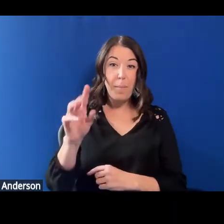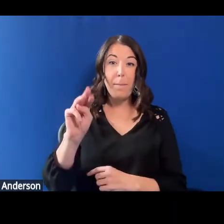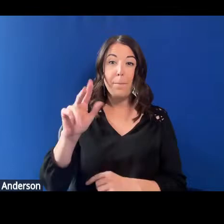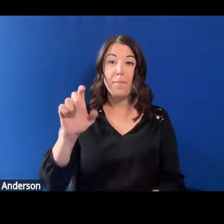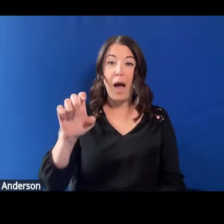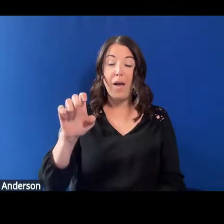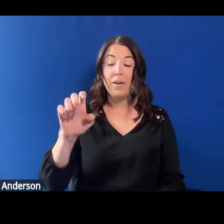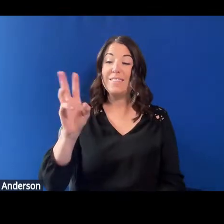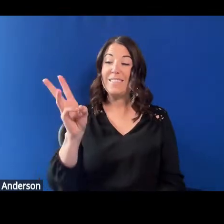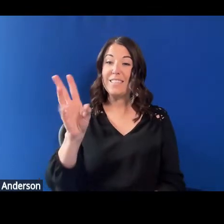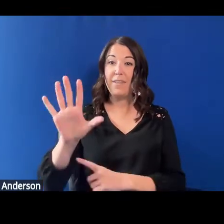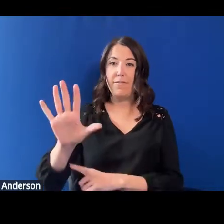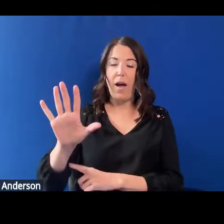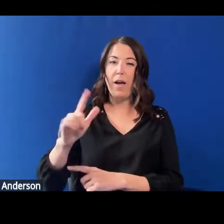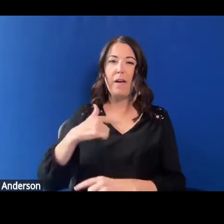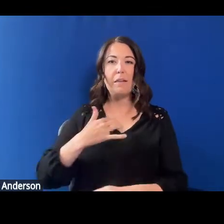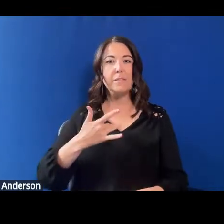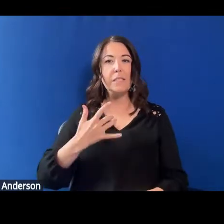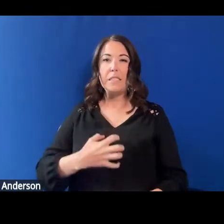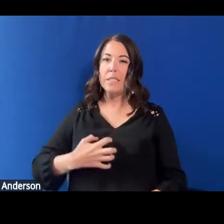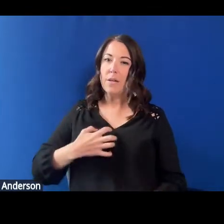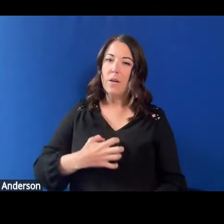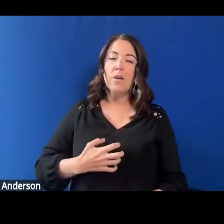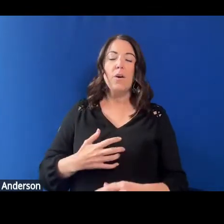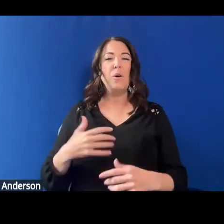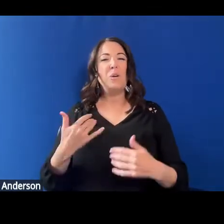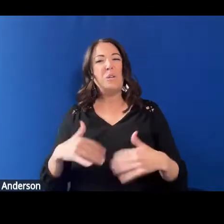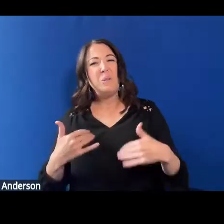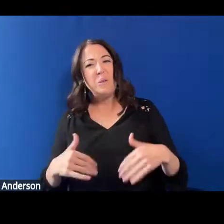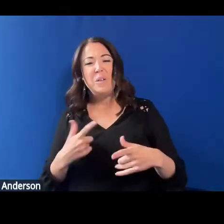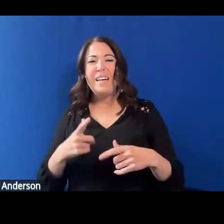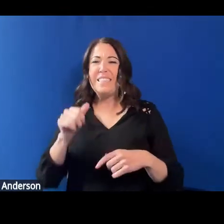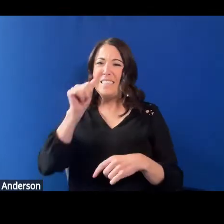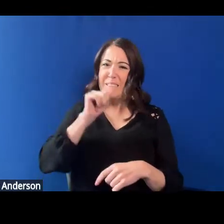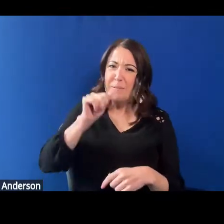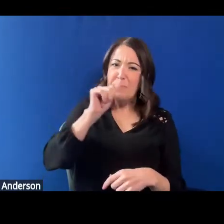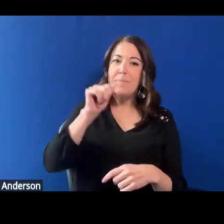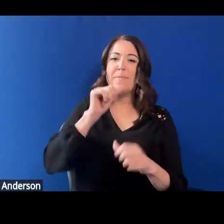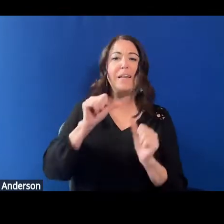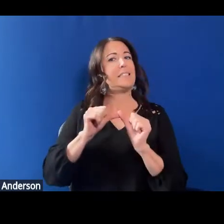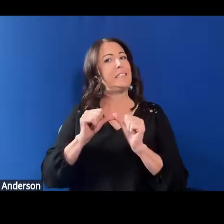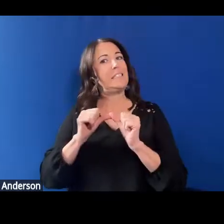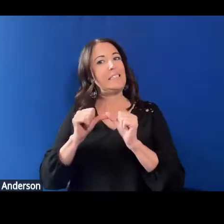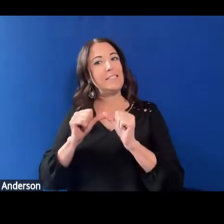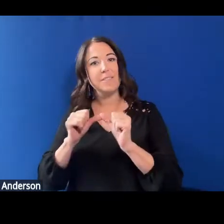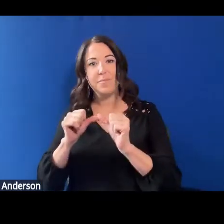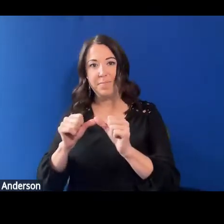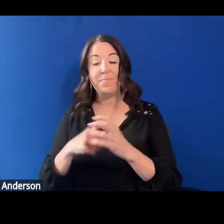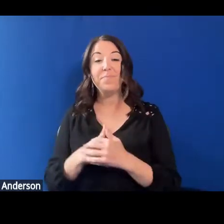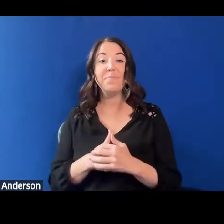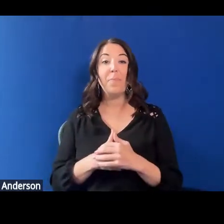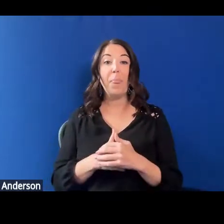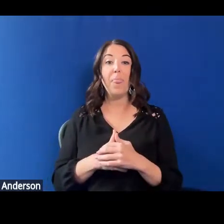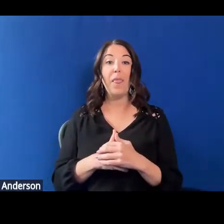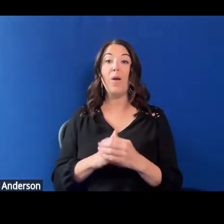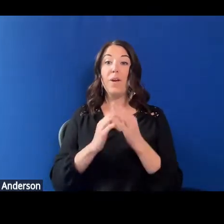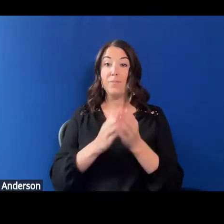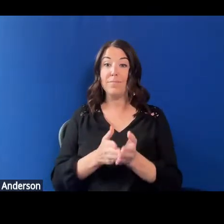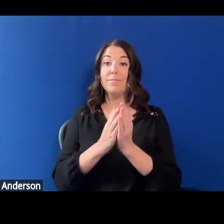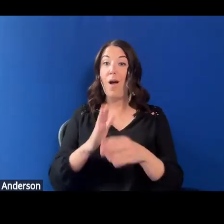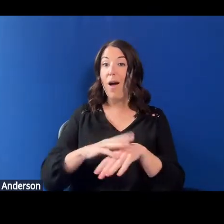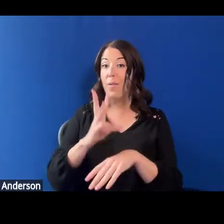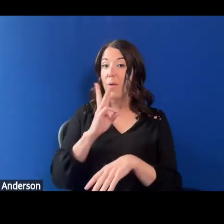but I kept going for our team. While on the water, I felt safe